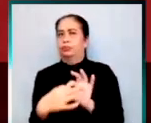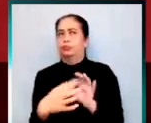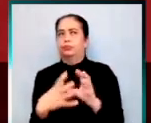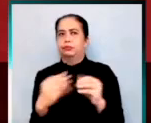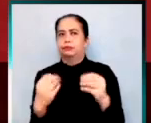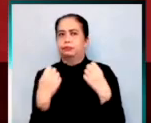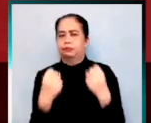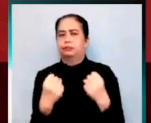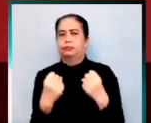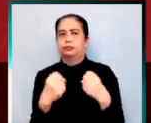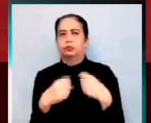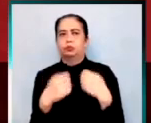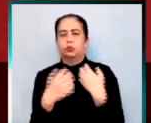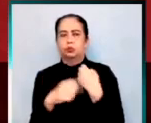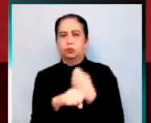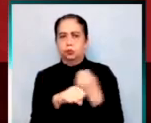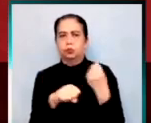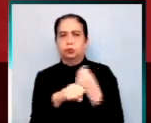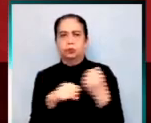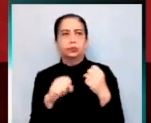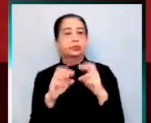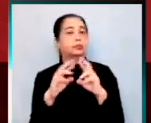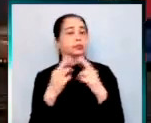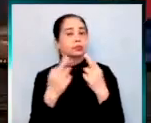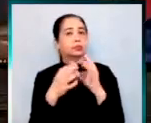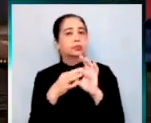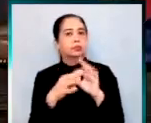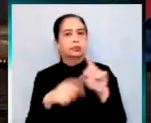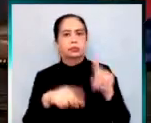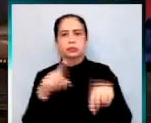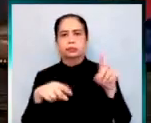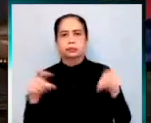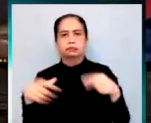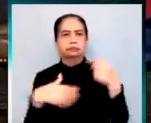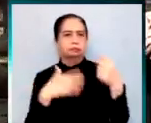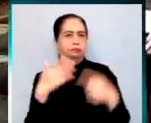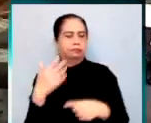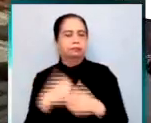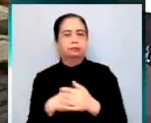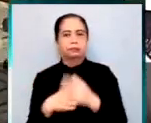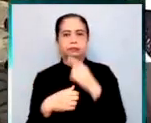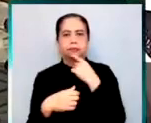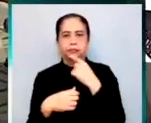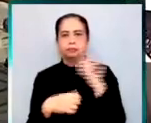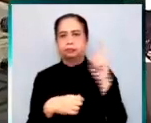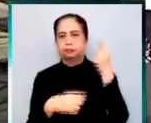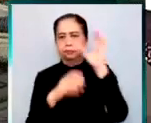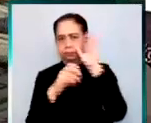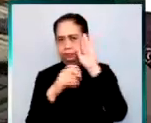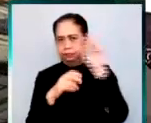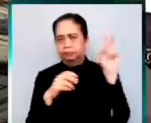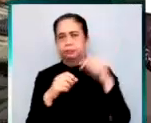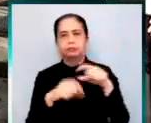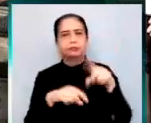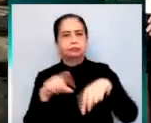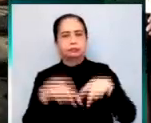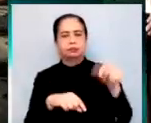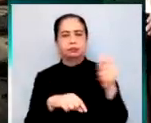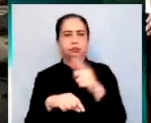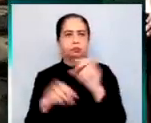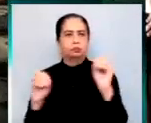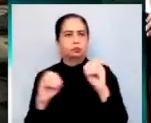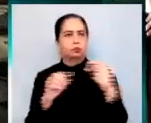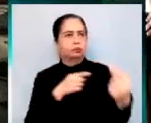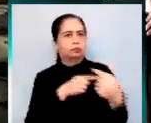strong relationships on various facets. Nauna nang sinabi ng Pangulo, kaibigan ng lahat at walang sino mang kaaway